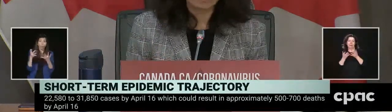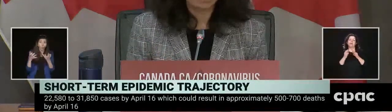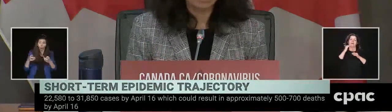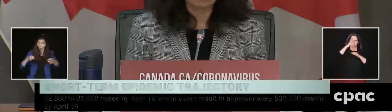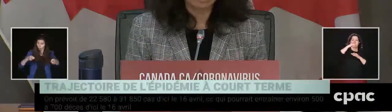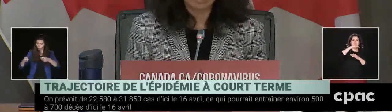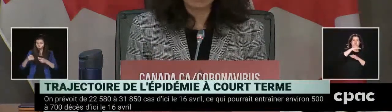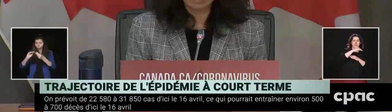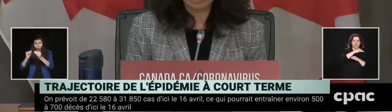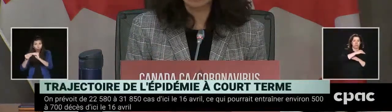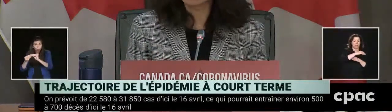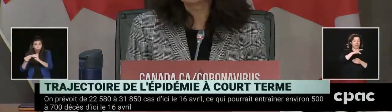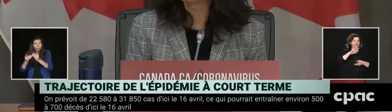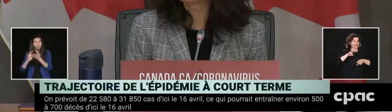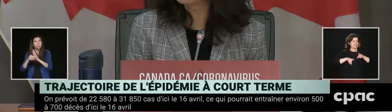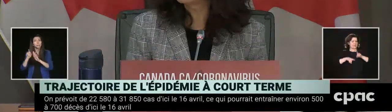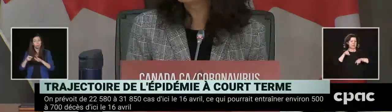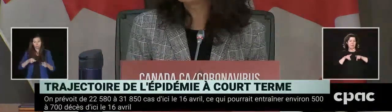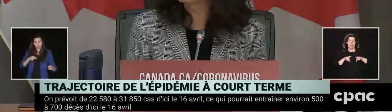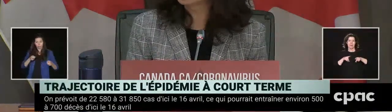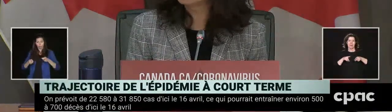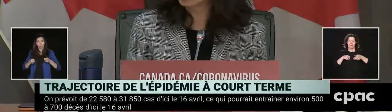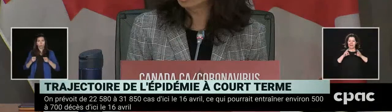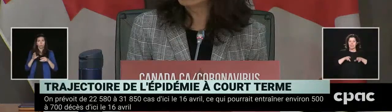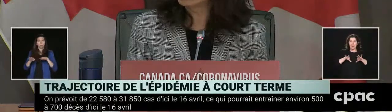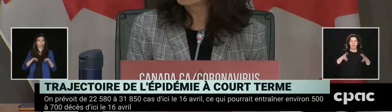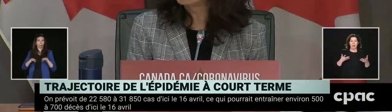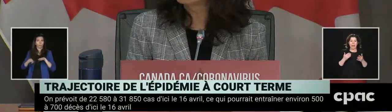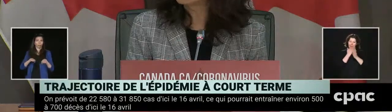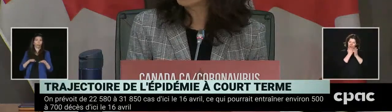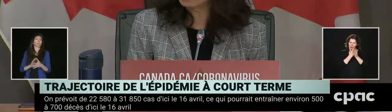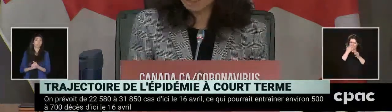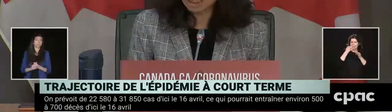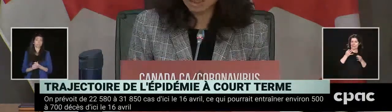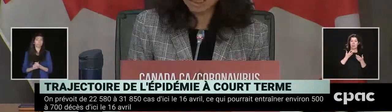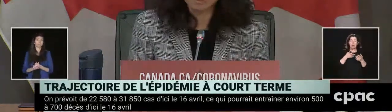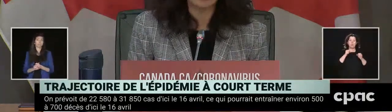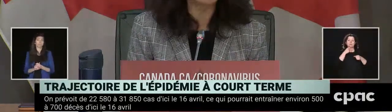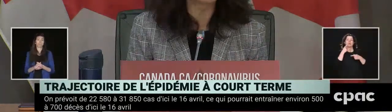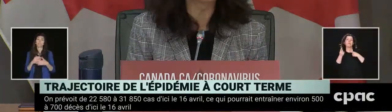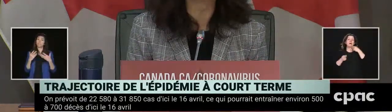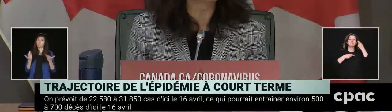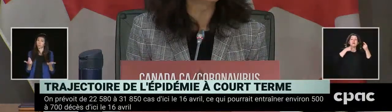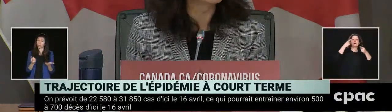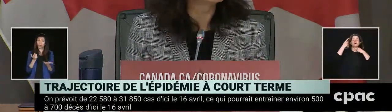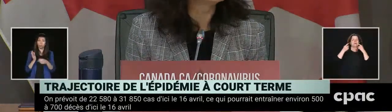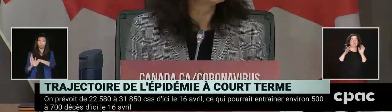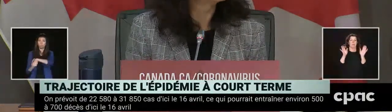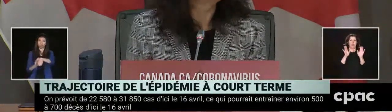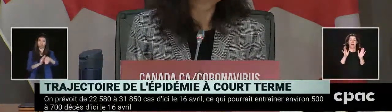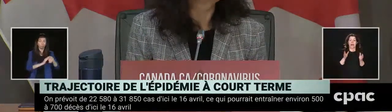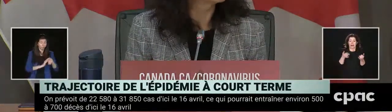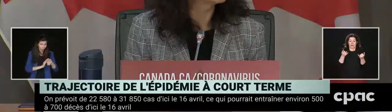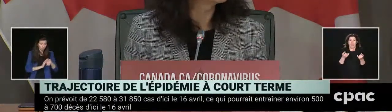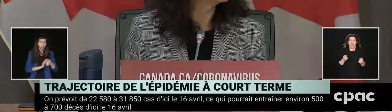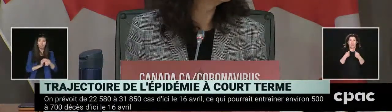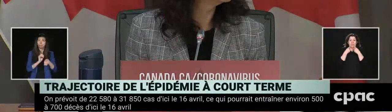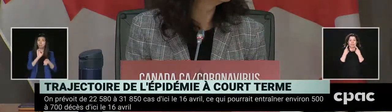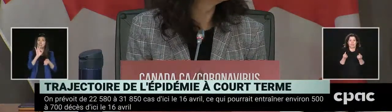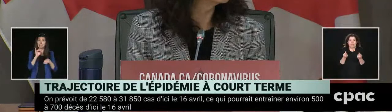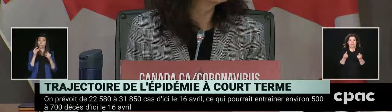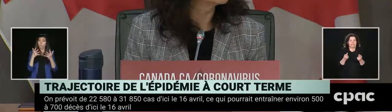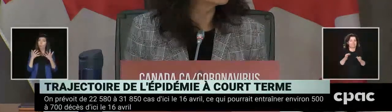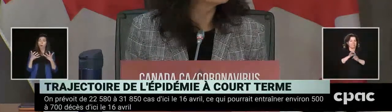All I can tell you is that we stand a really good chance of absolutely staying in that green zone if we try